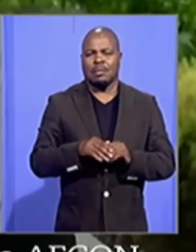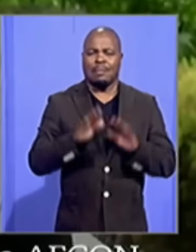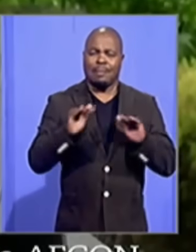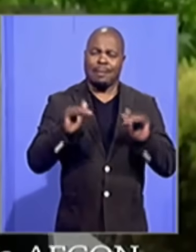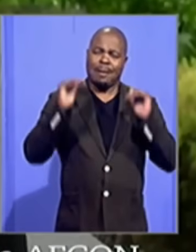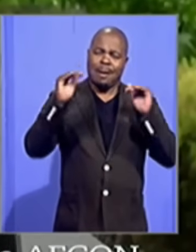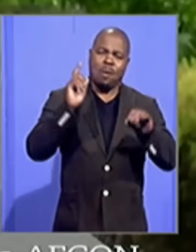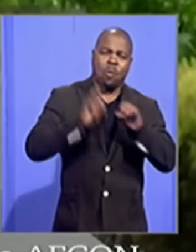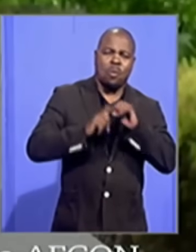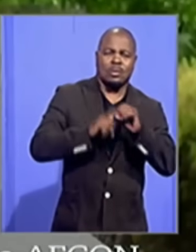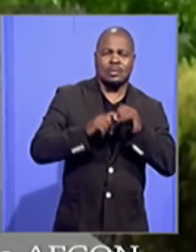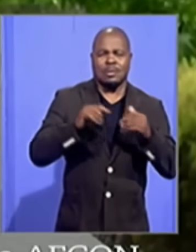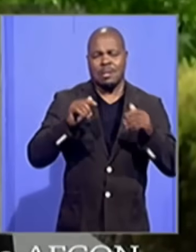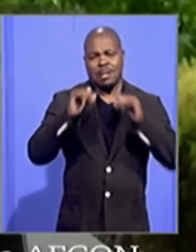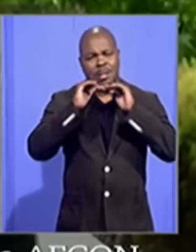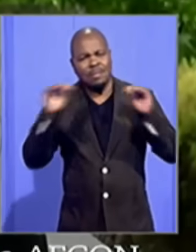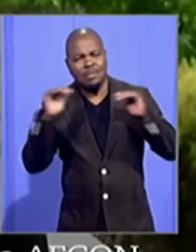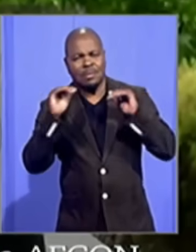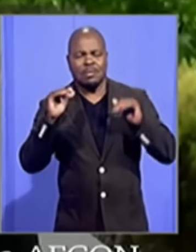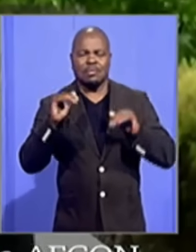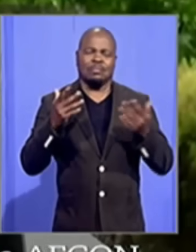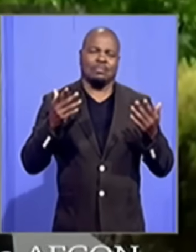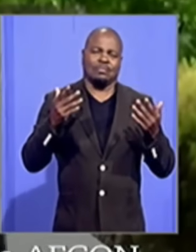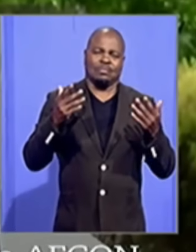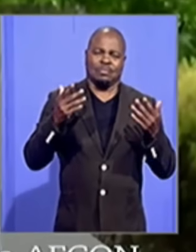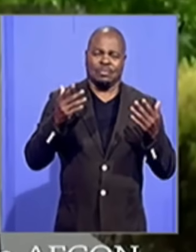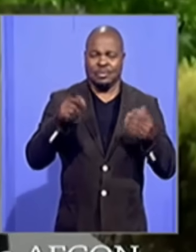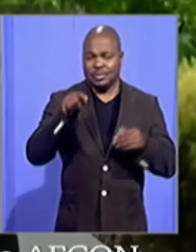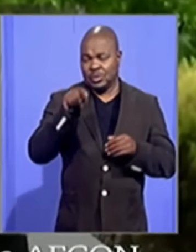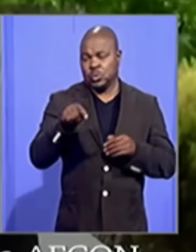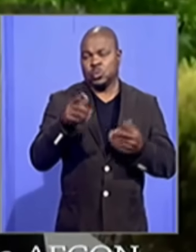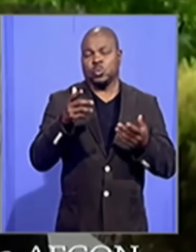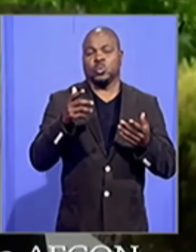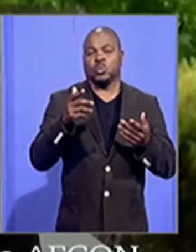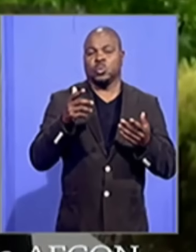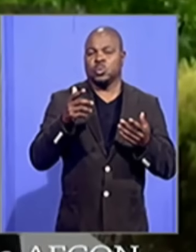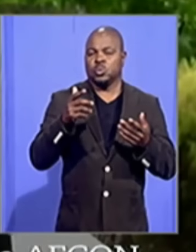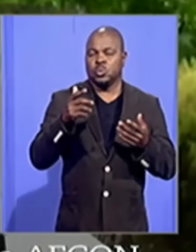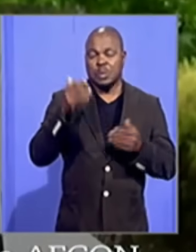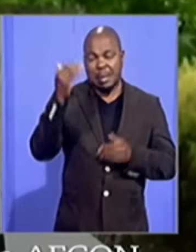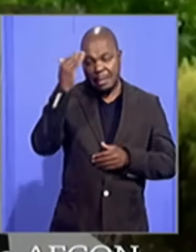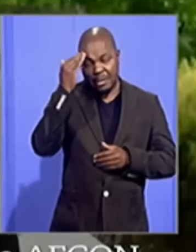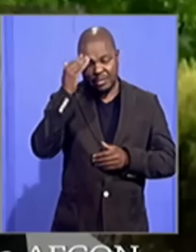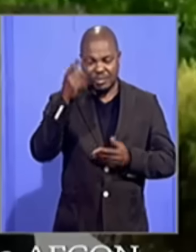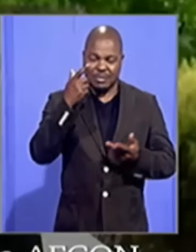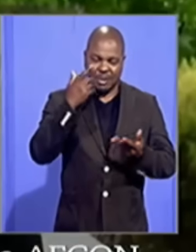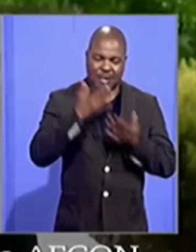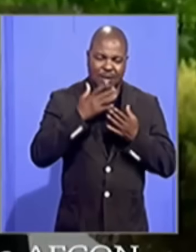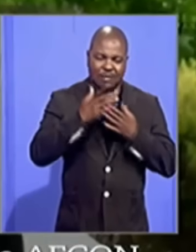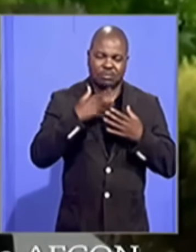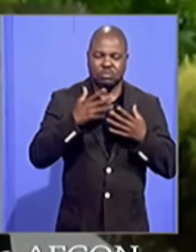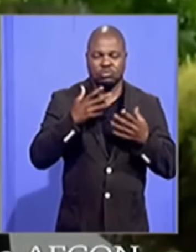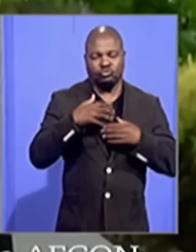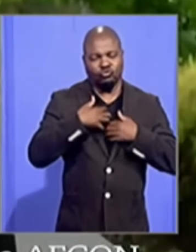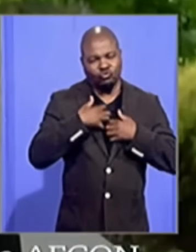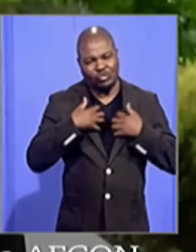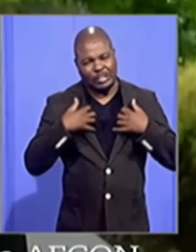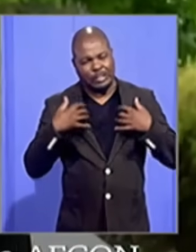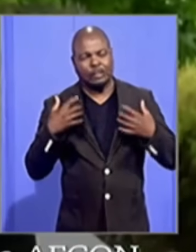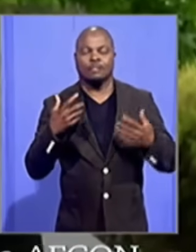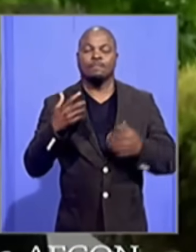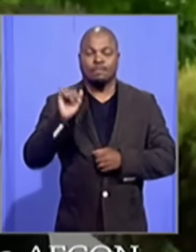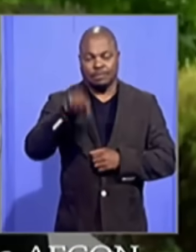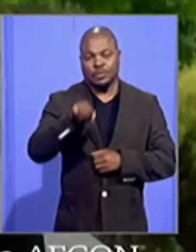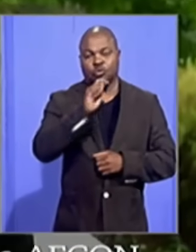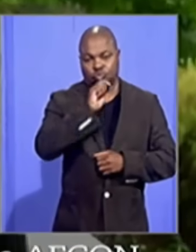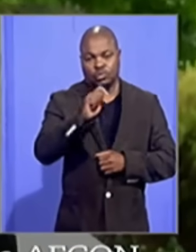quality games, you know, of consequence. So, and it's mentally, it can drain one, you know. So that's